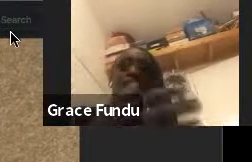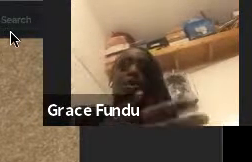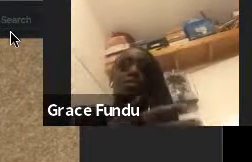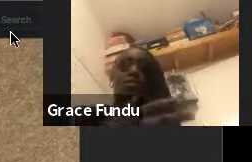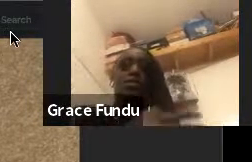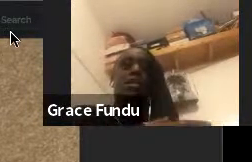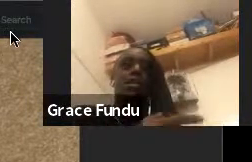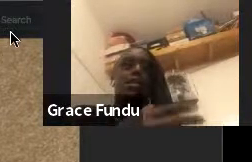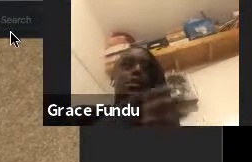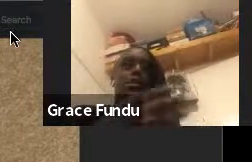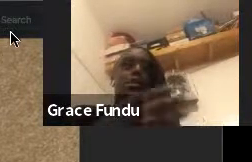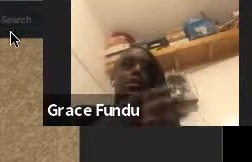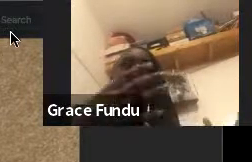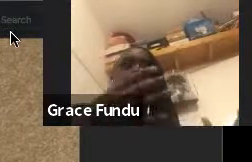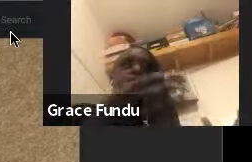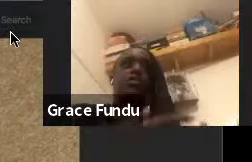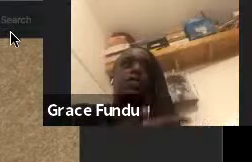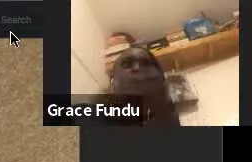act it out to see